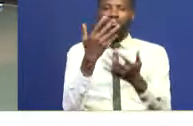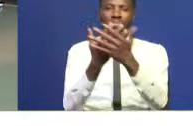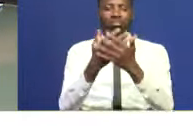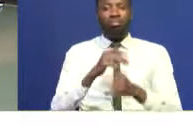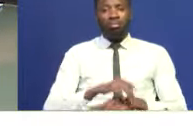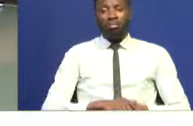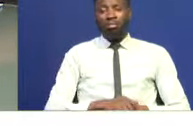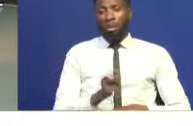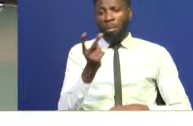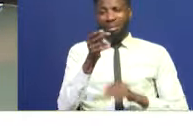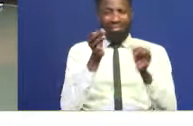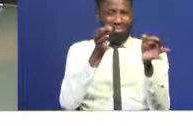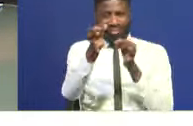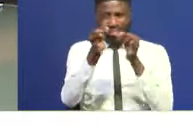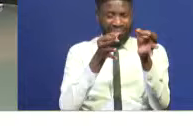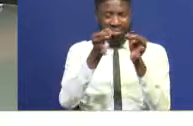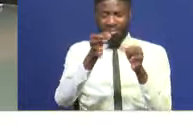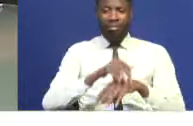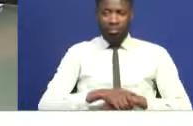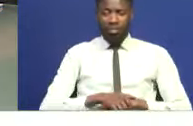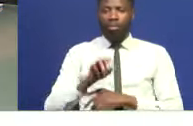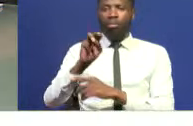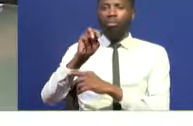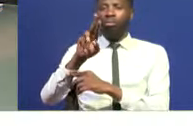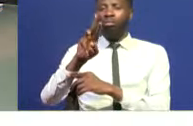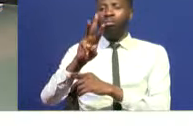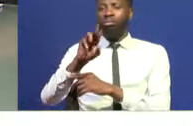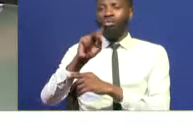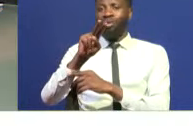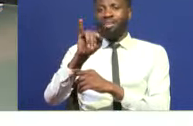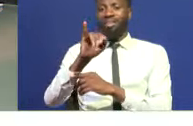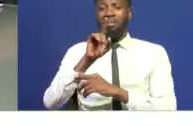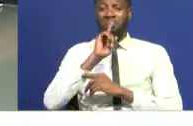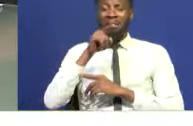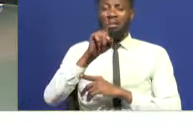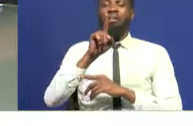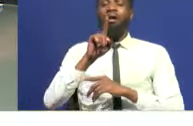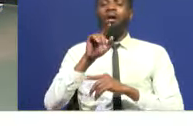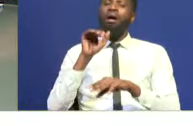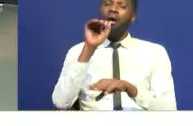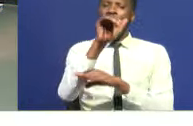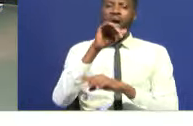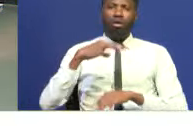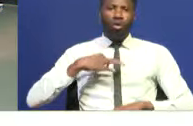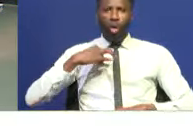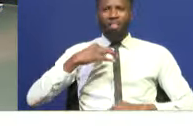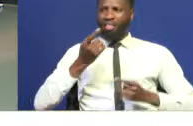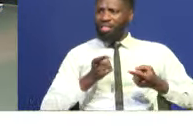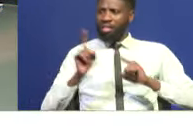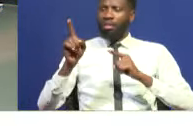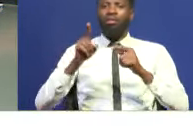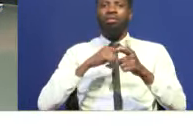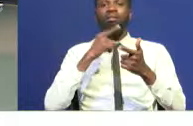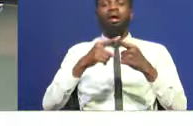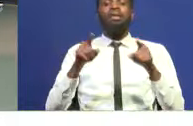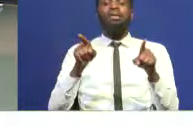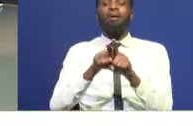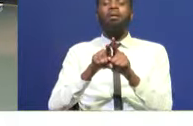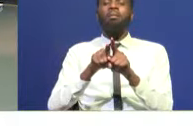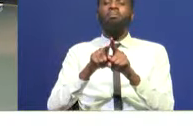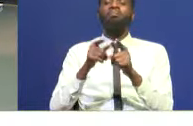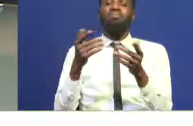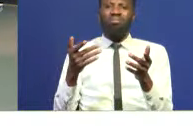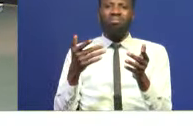with Mwangi saying that he was forced to strip and was sexually assaulted. They now want the